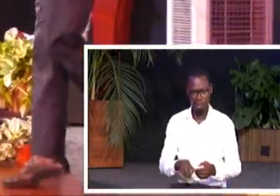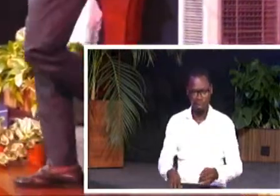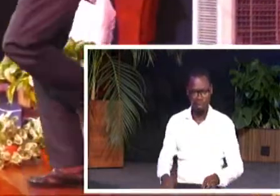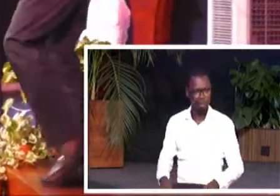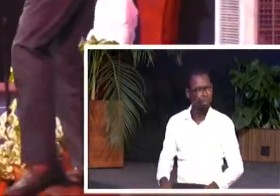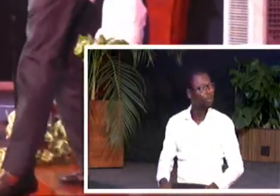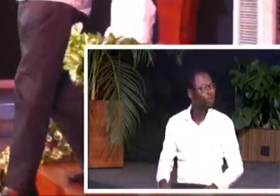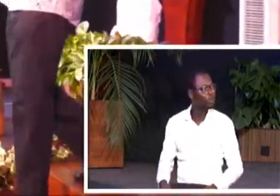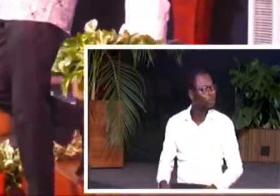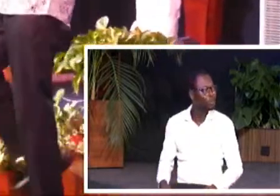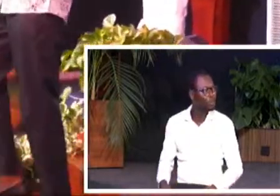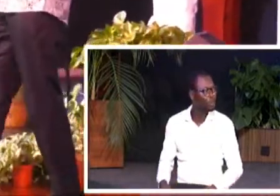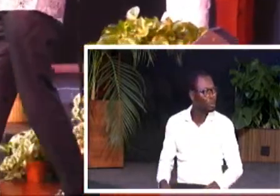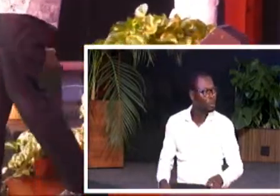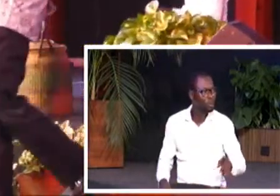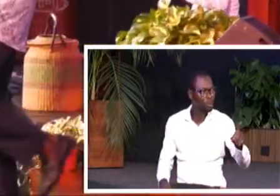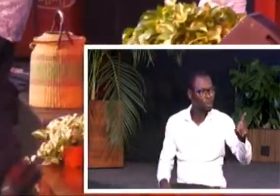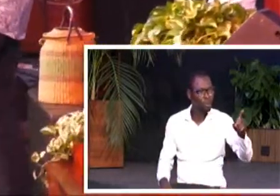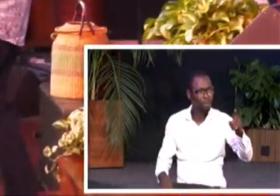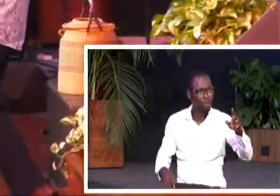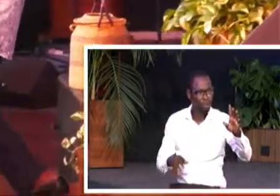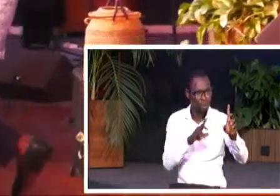So,